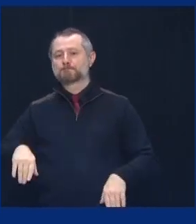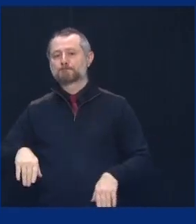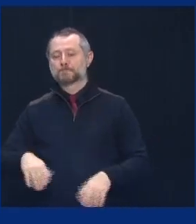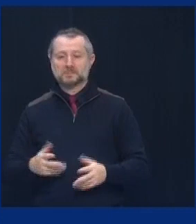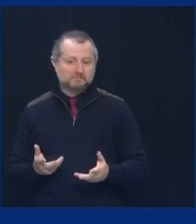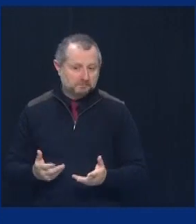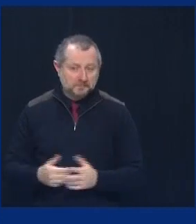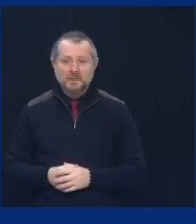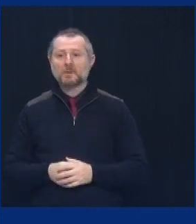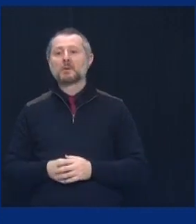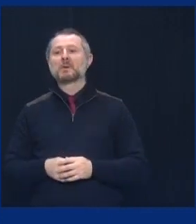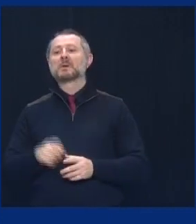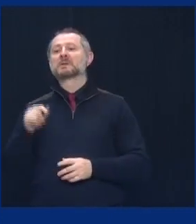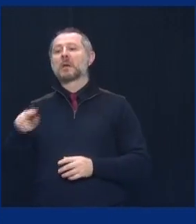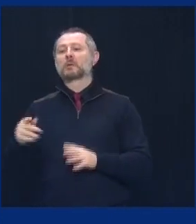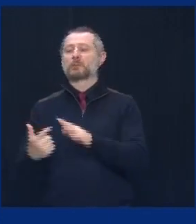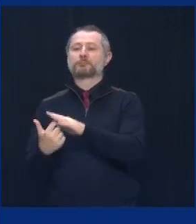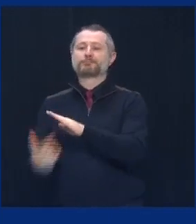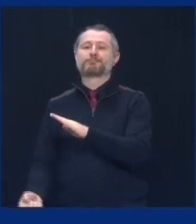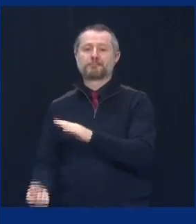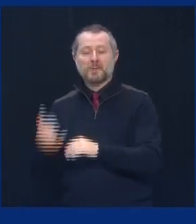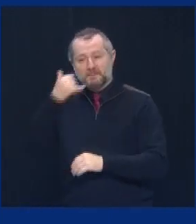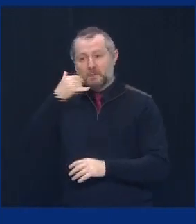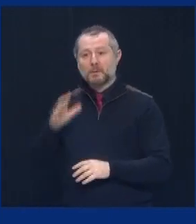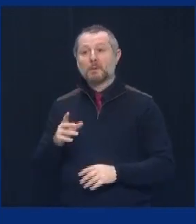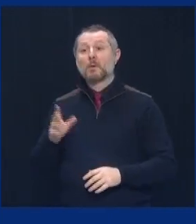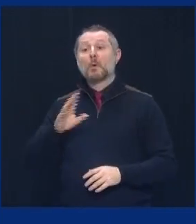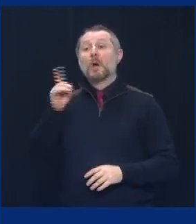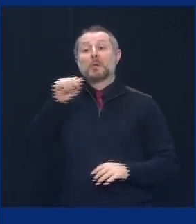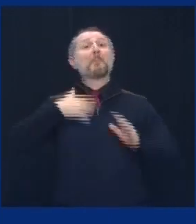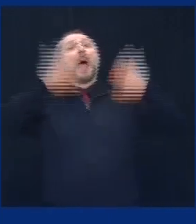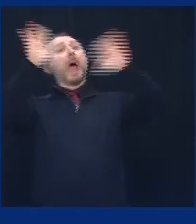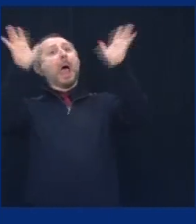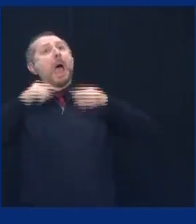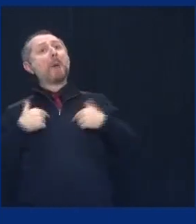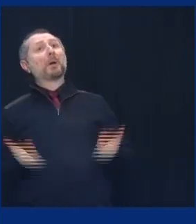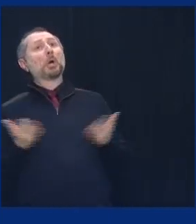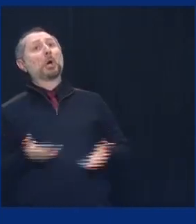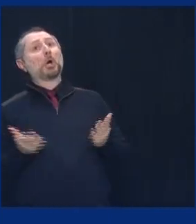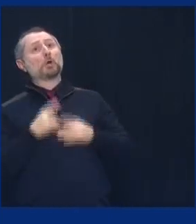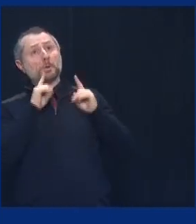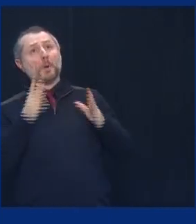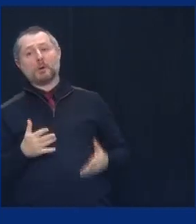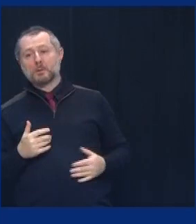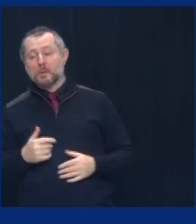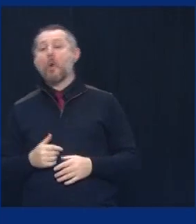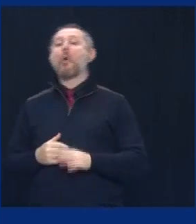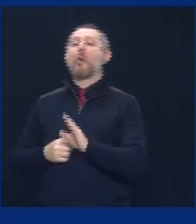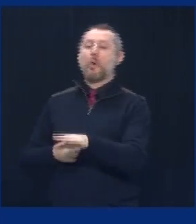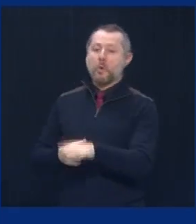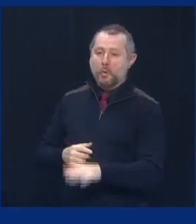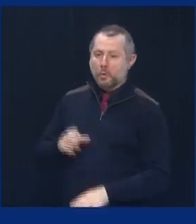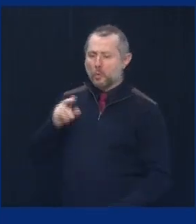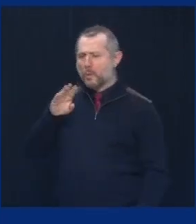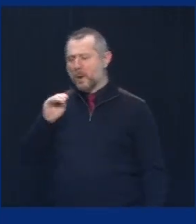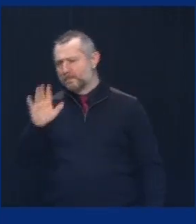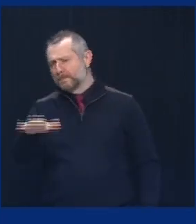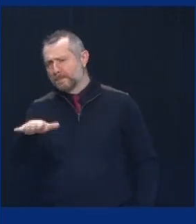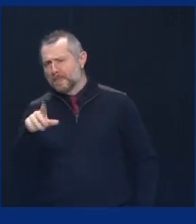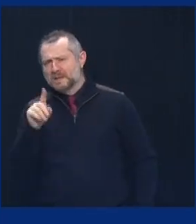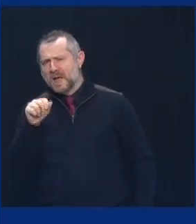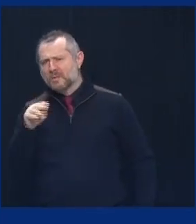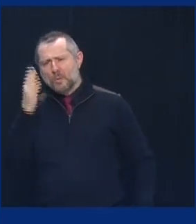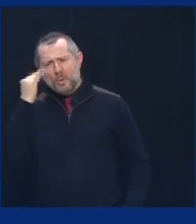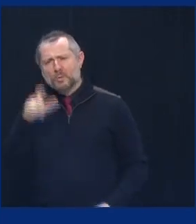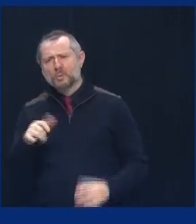Dan's gone. I think it's a happy... No, I'm here. They muted me. I'm sorry. Dan, why are you working